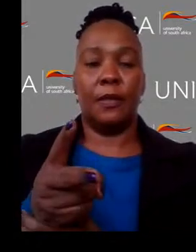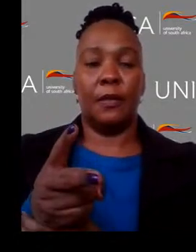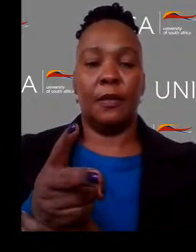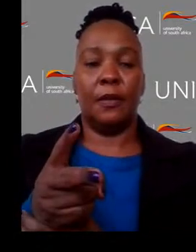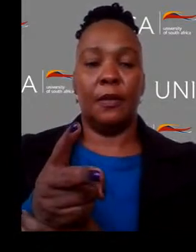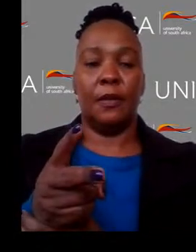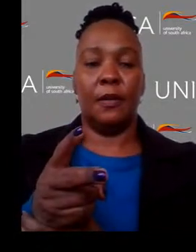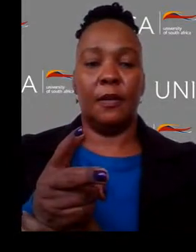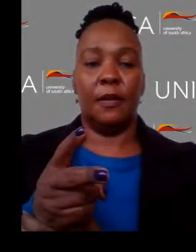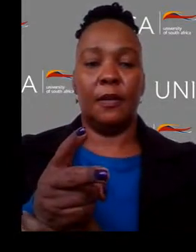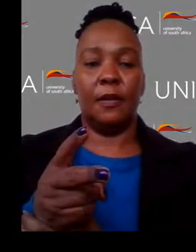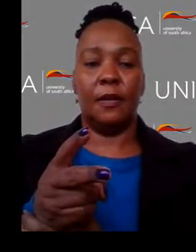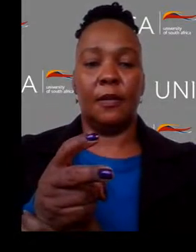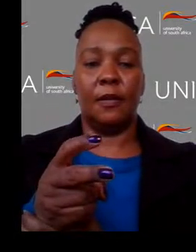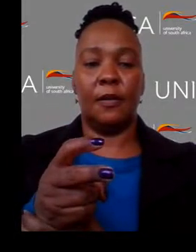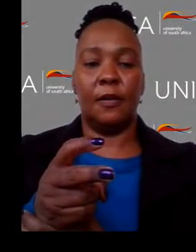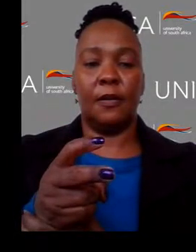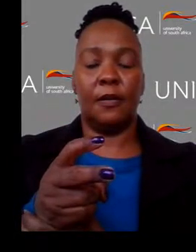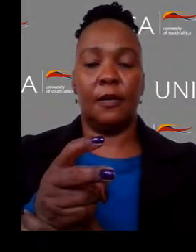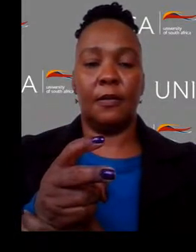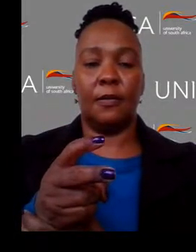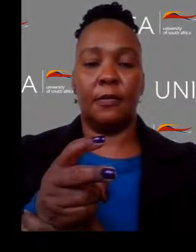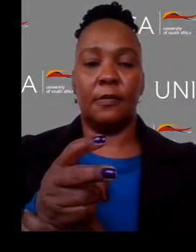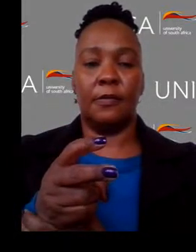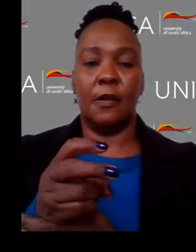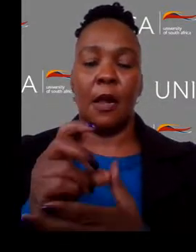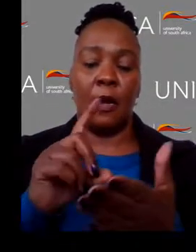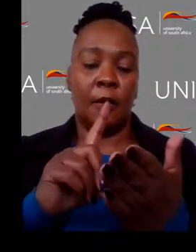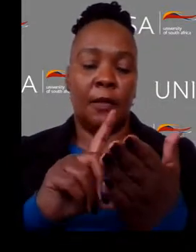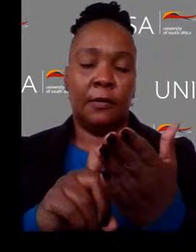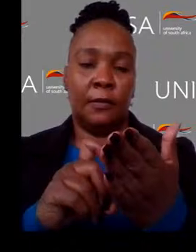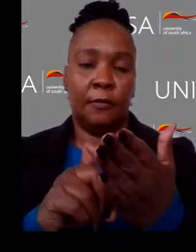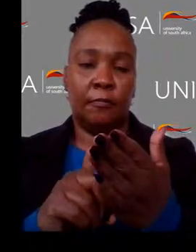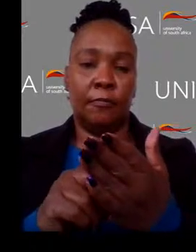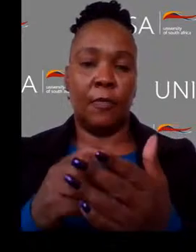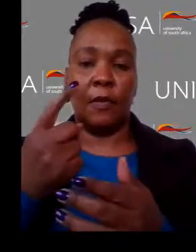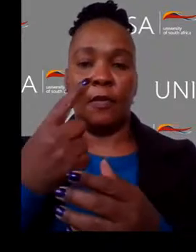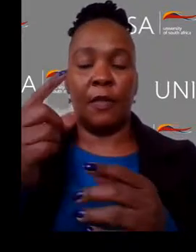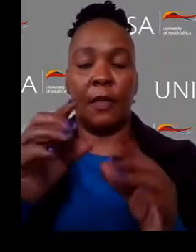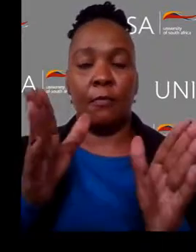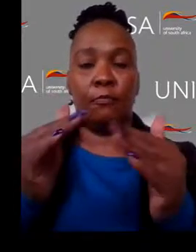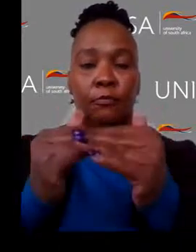You then agree to the terms and conditions, and now you will be able to select your